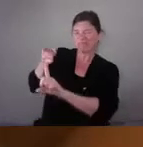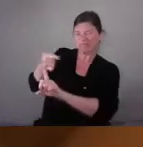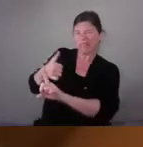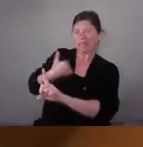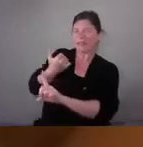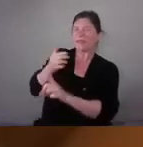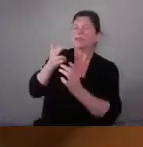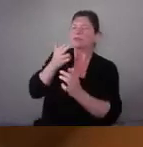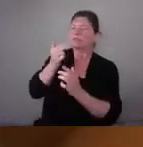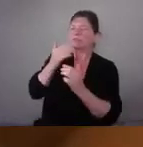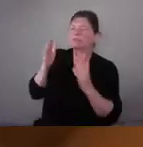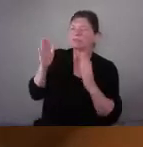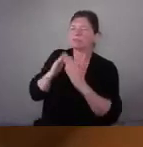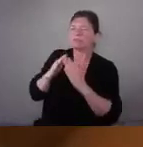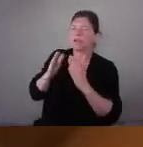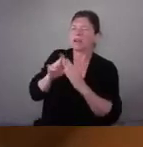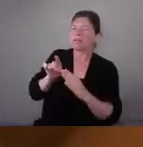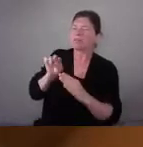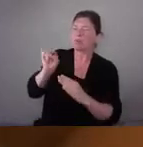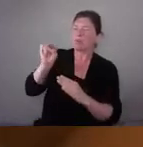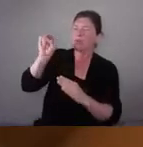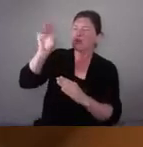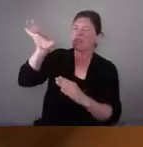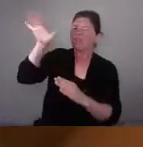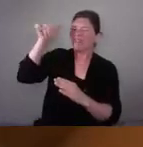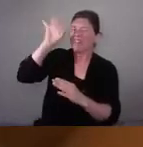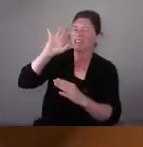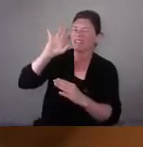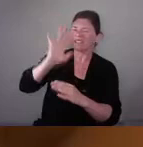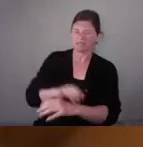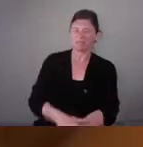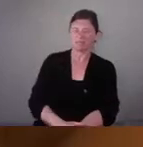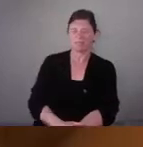in Alaska, North.